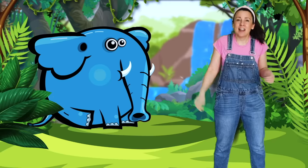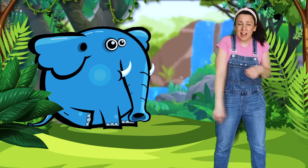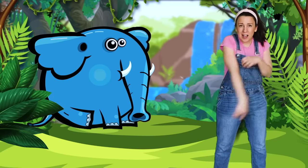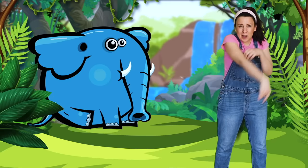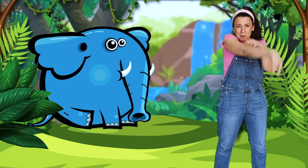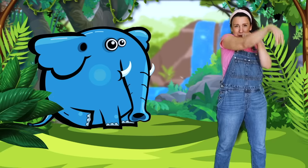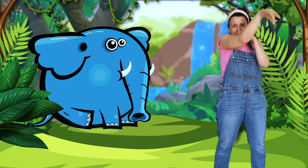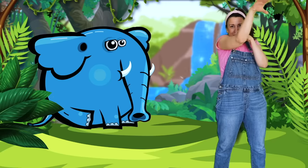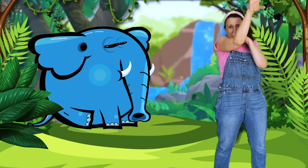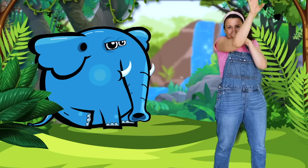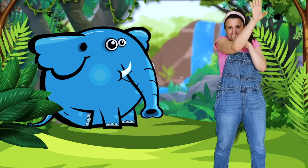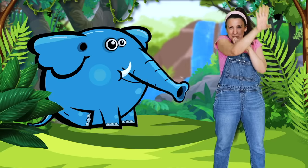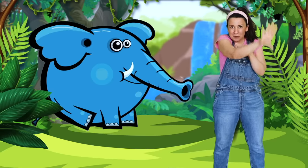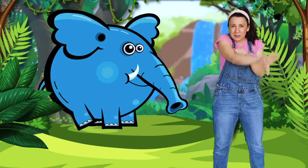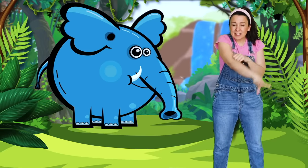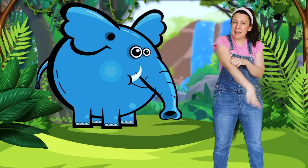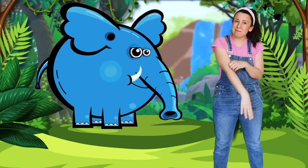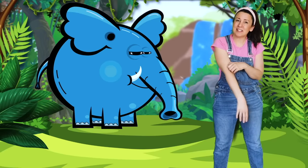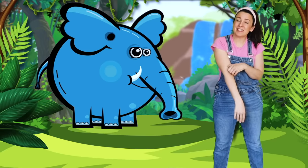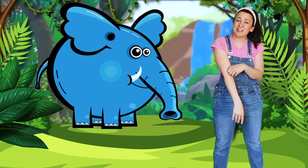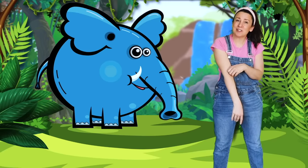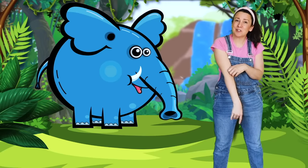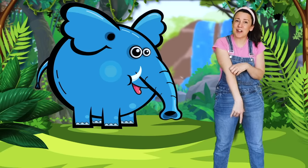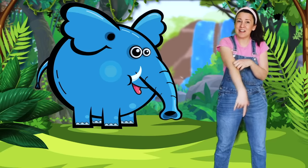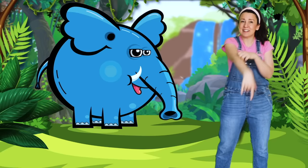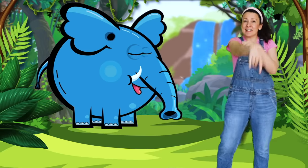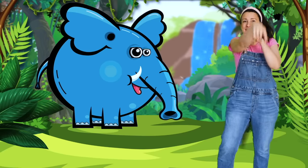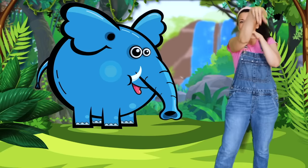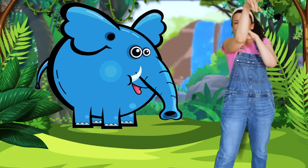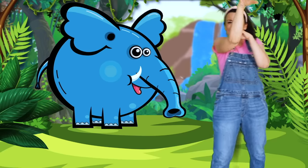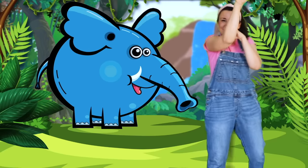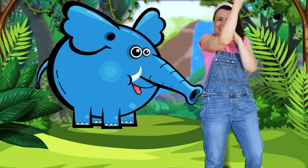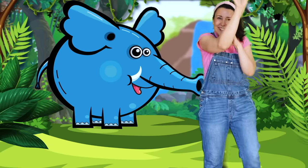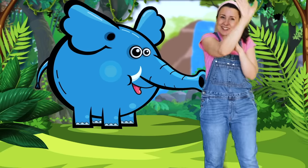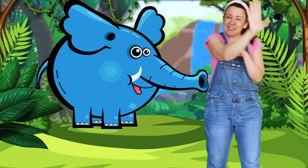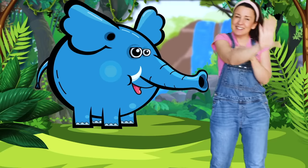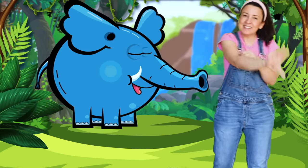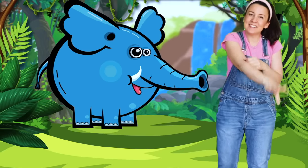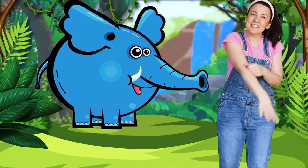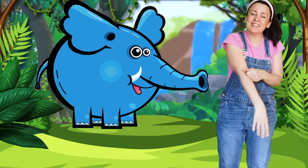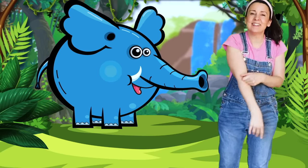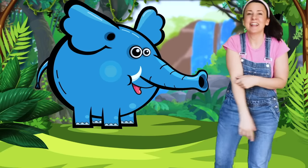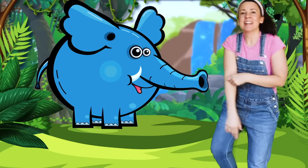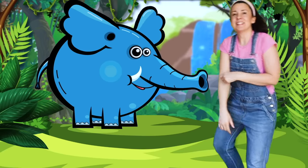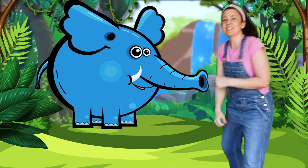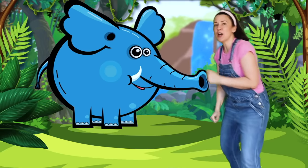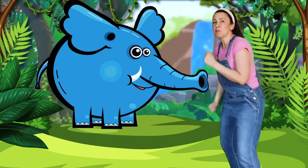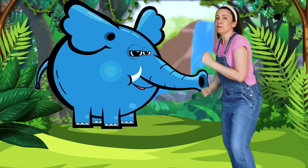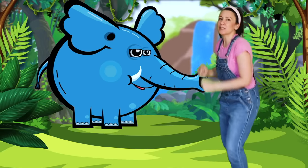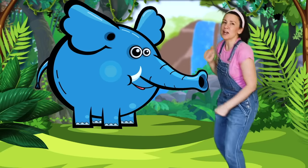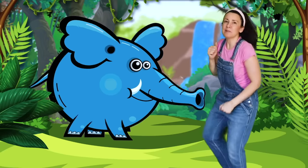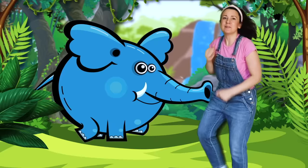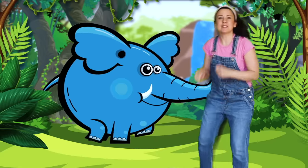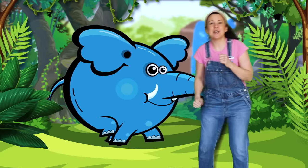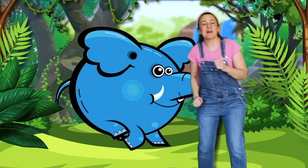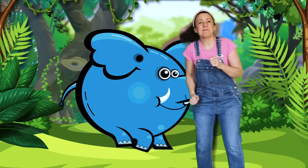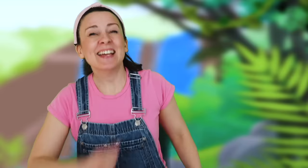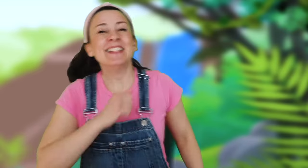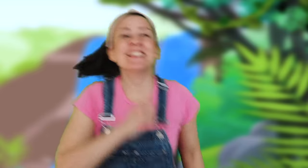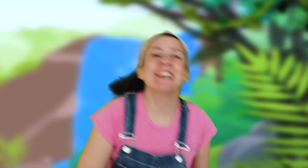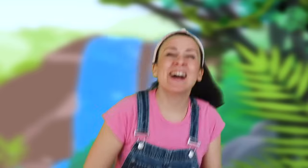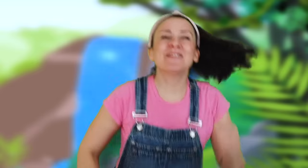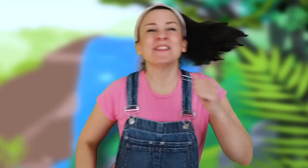rainforest. Hoo-woo! Let me see your trunk. Hoo-woo! Stomp, stomp,